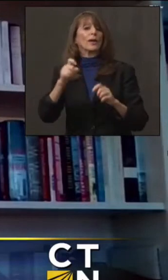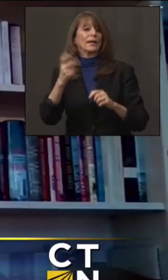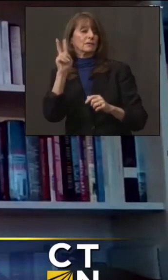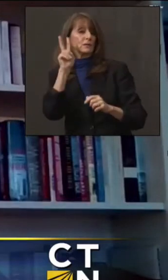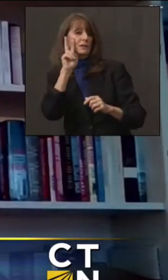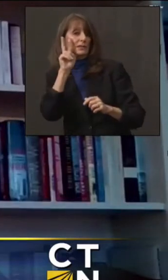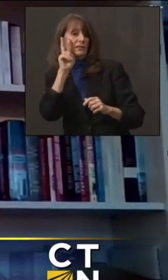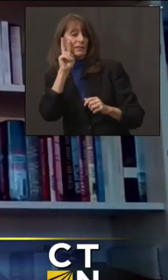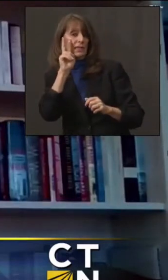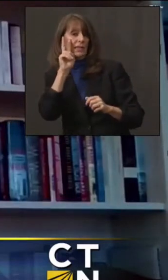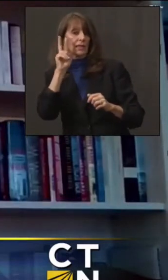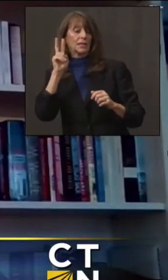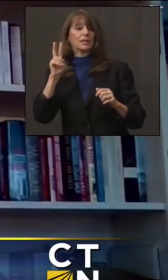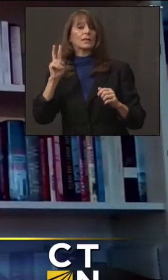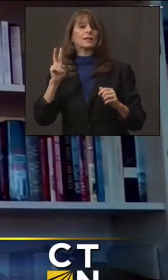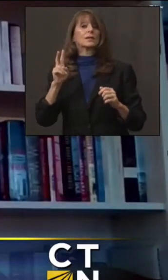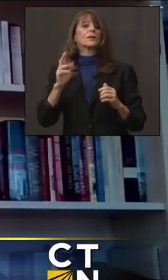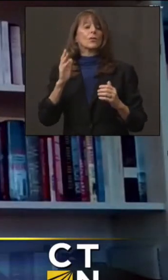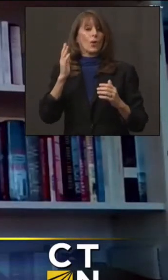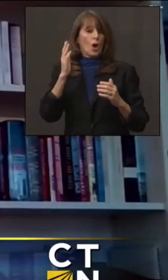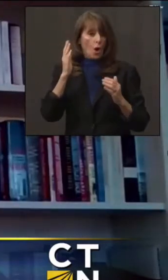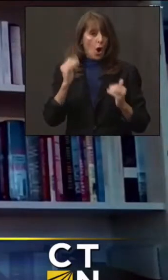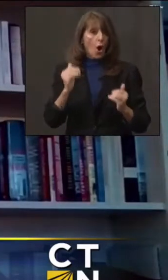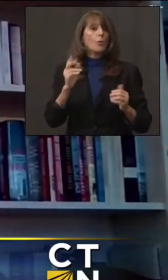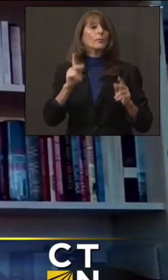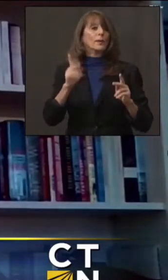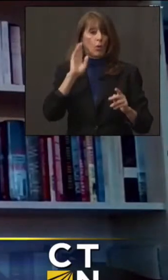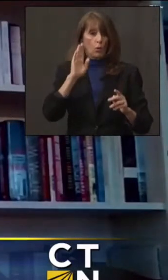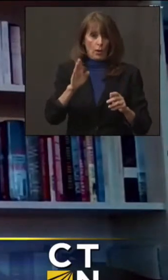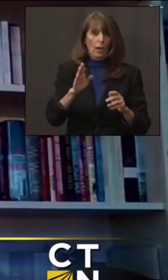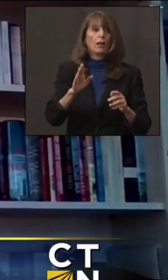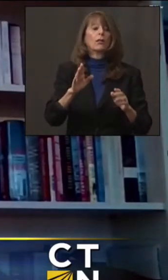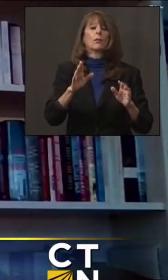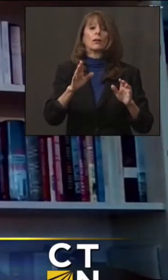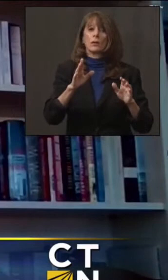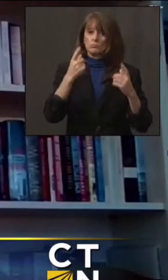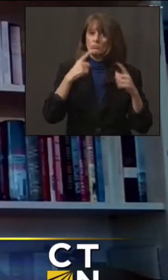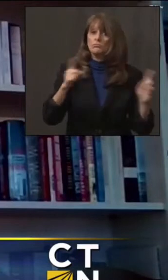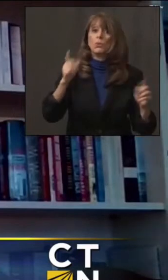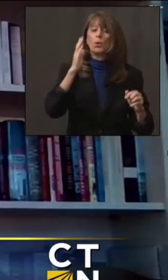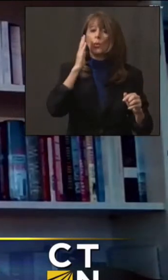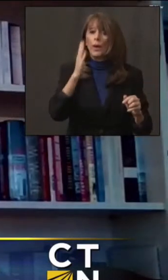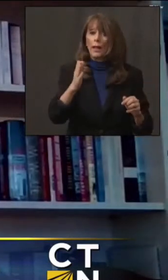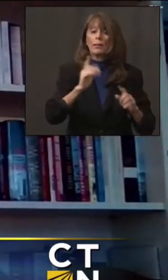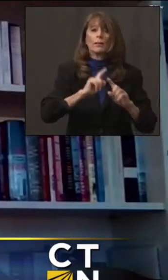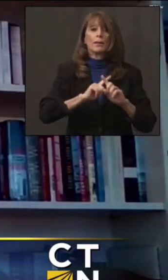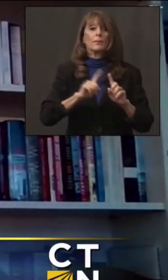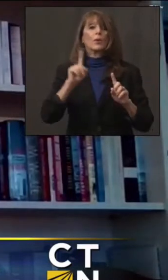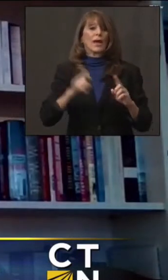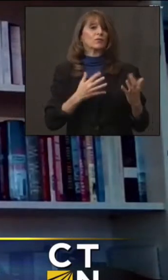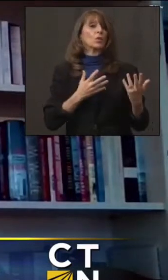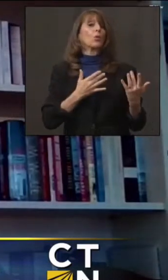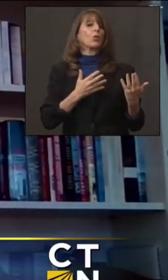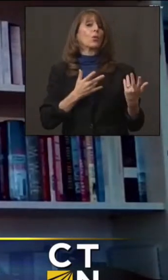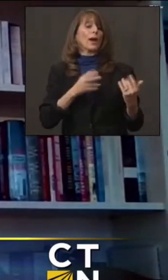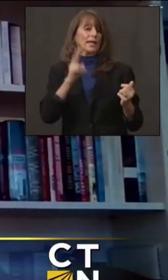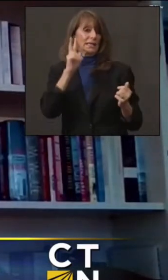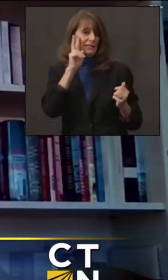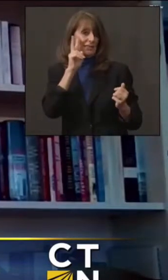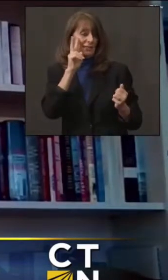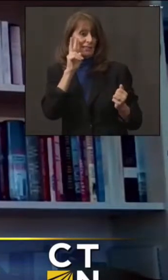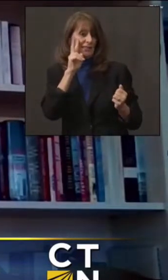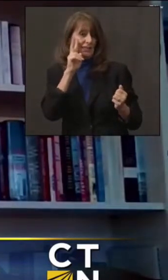that there'll be widespread adoption of the vaccine, but we're going to need to wait and see what percentage of